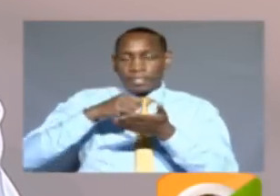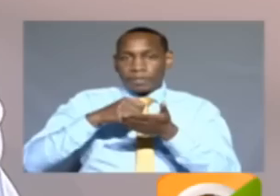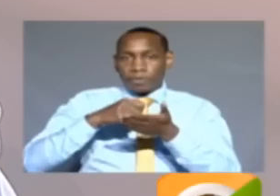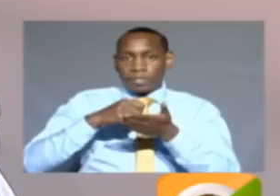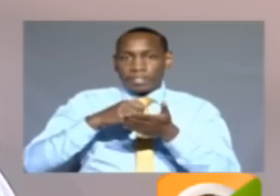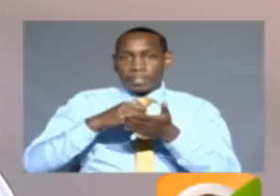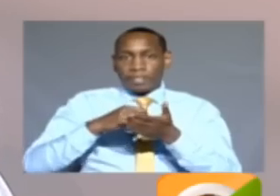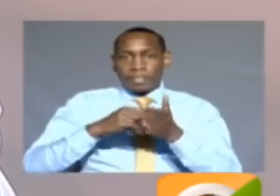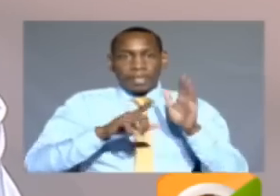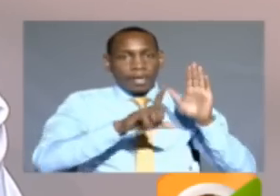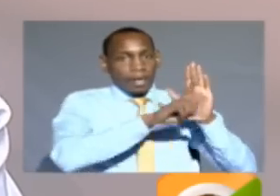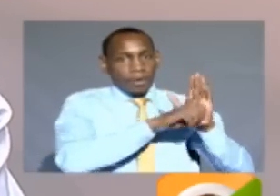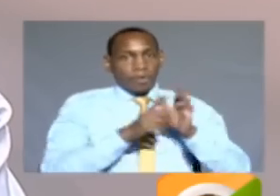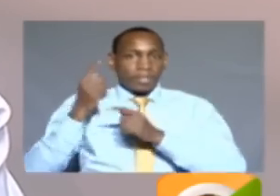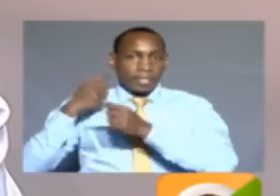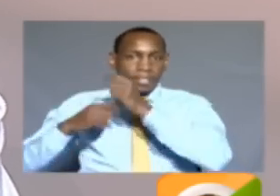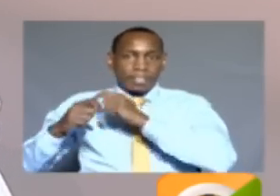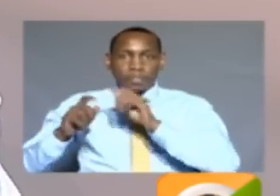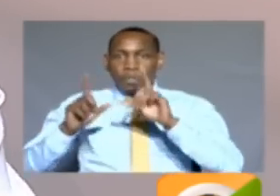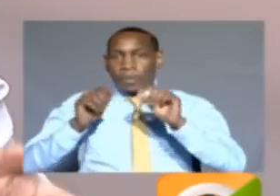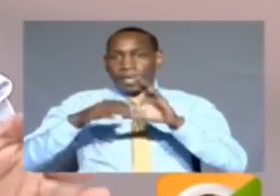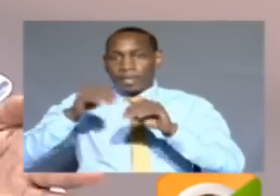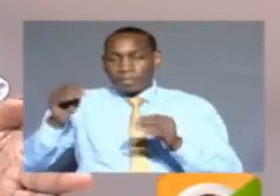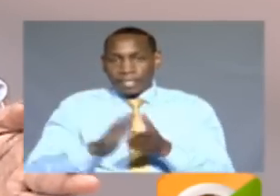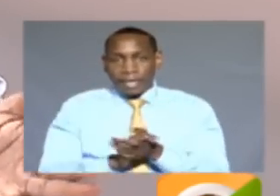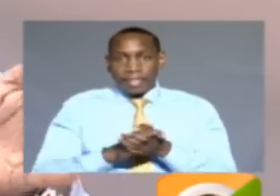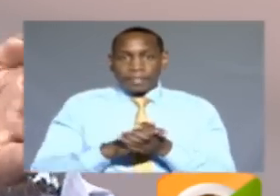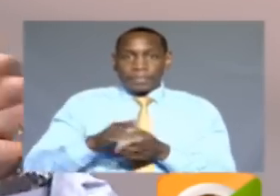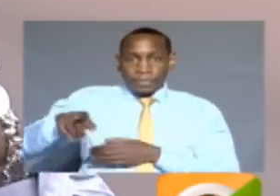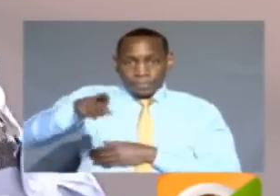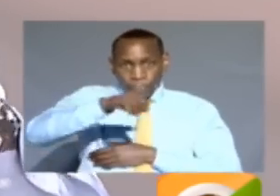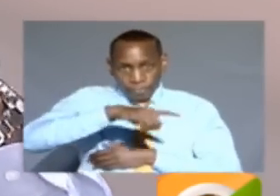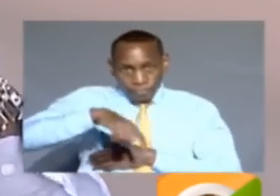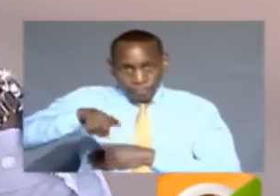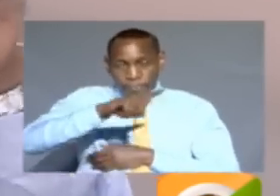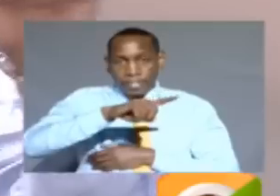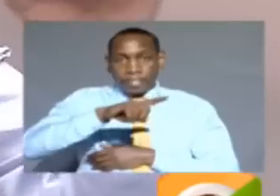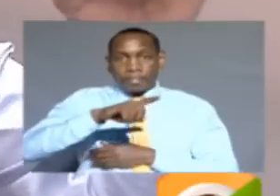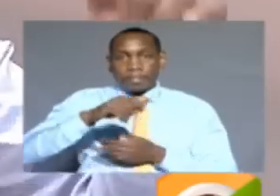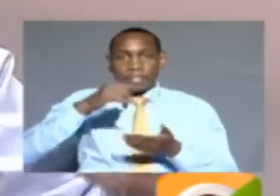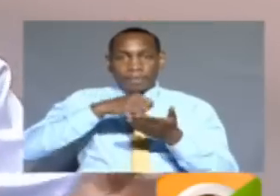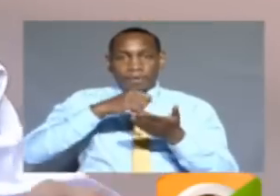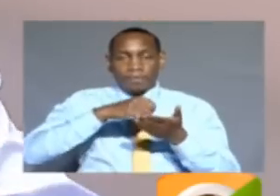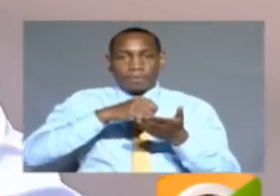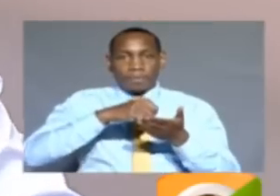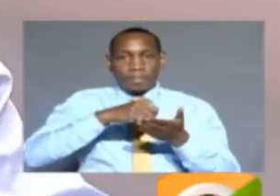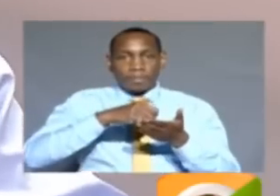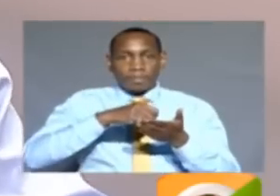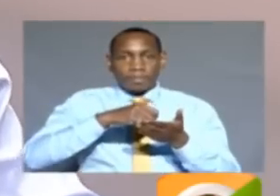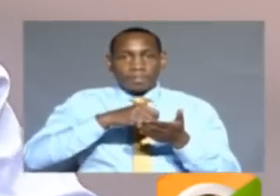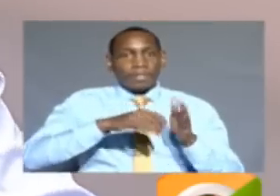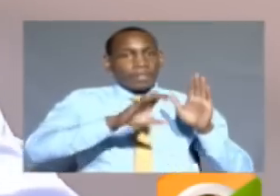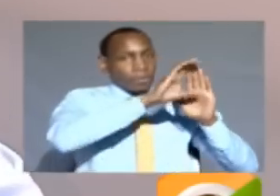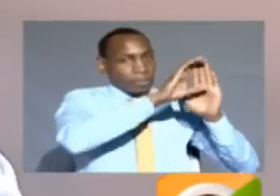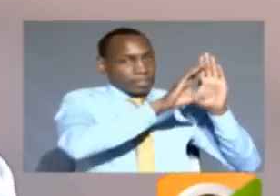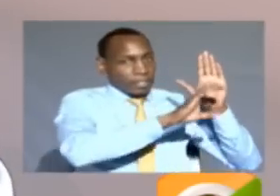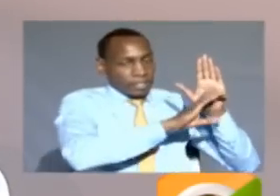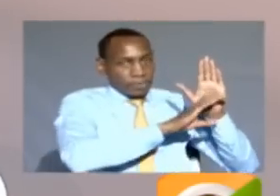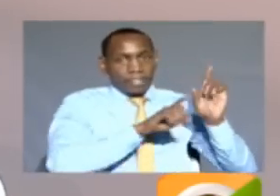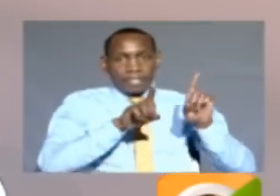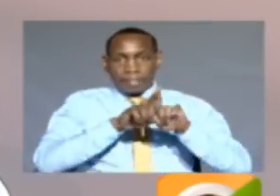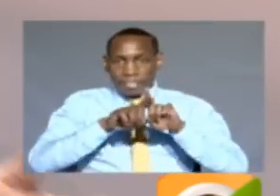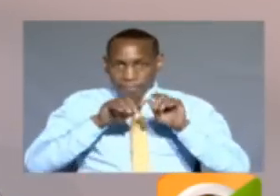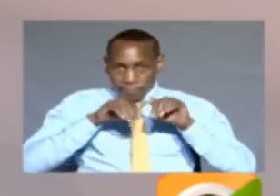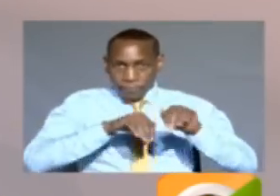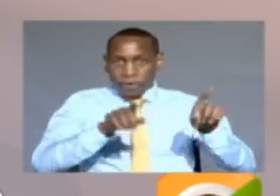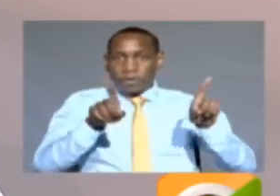legal or political tradition says out there. If this is what our is found within the four corners of our constitution. Can we just stick by